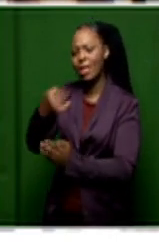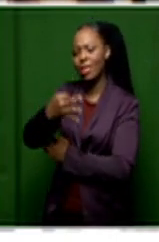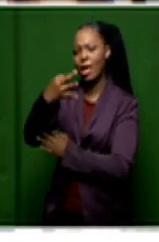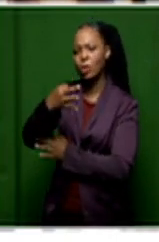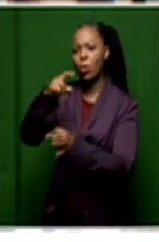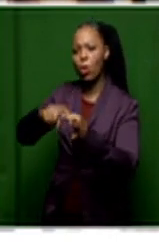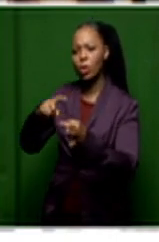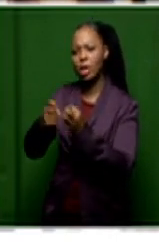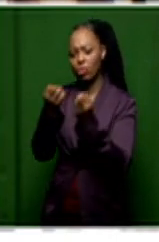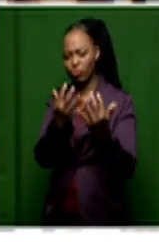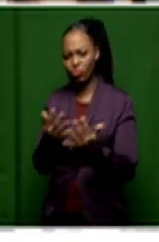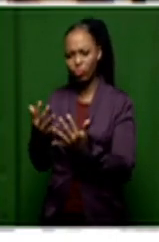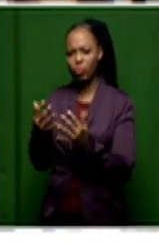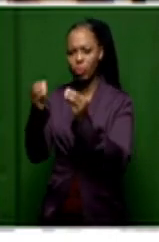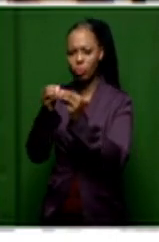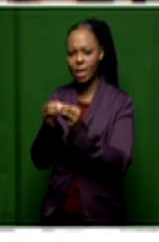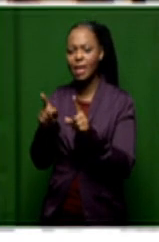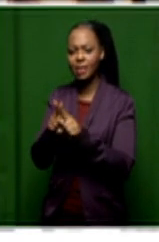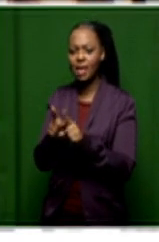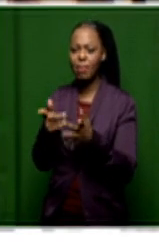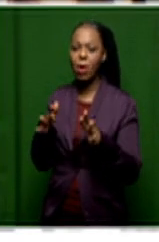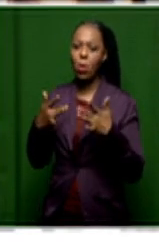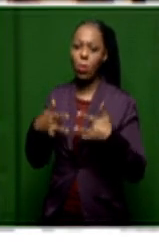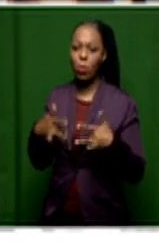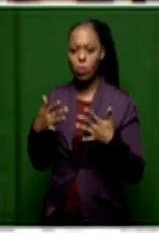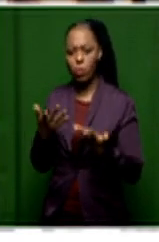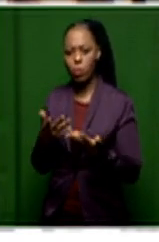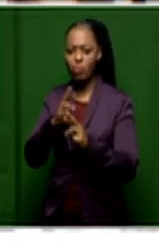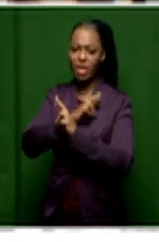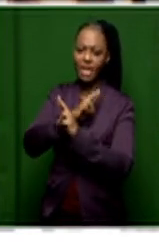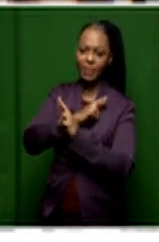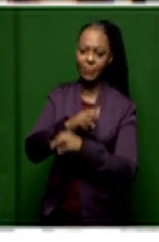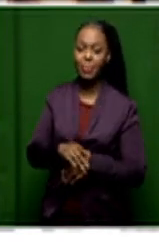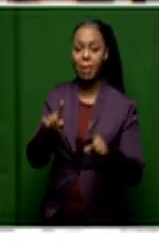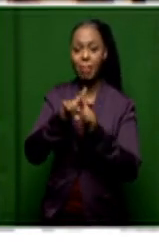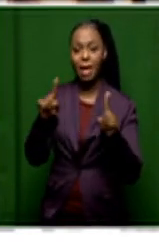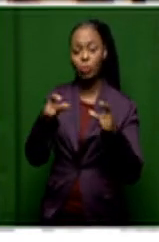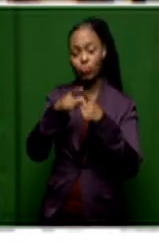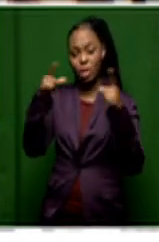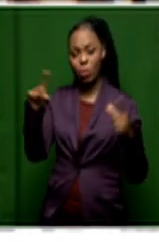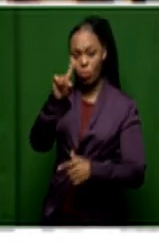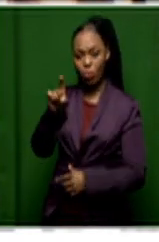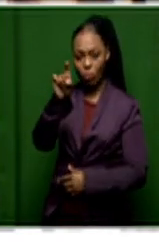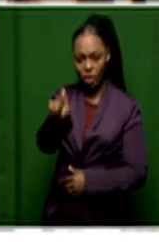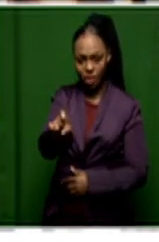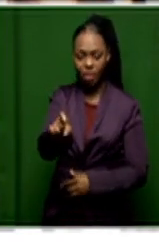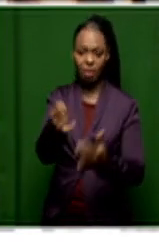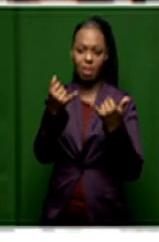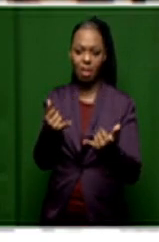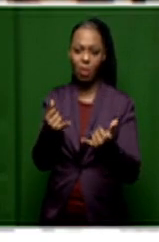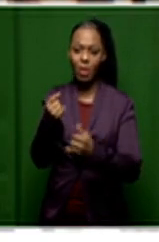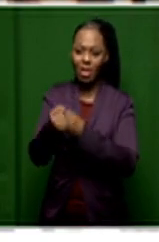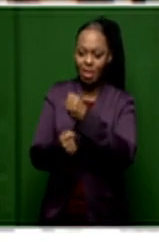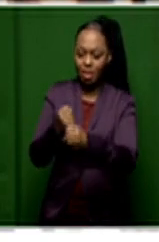have provided some relief. But, and this is the big question, all this will come to naught in a